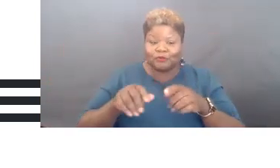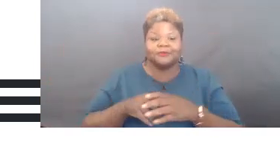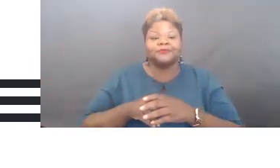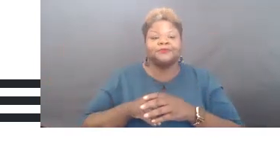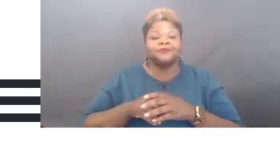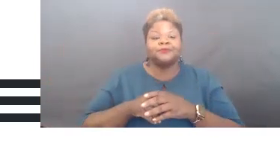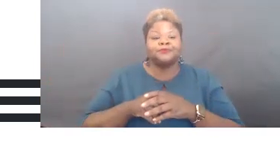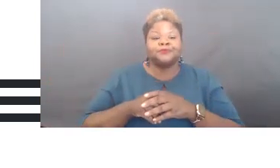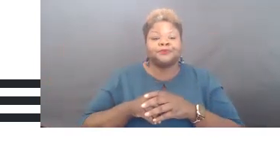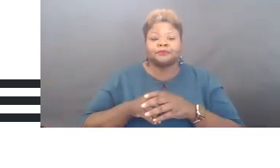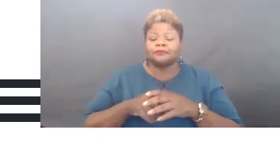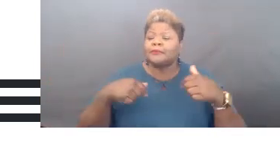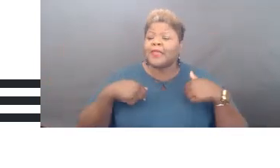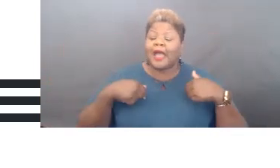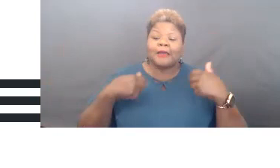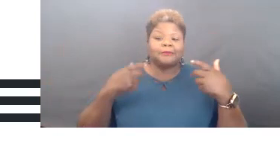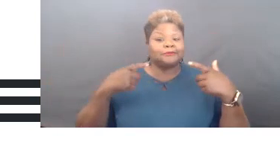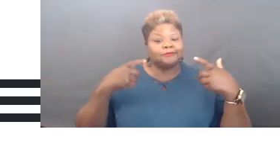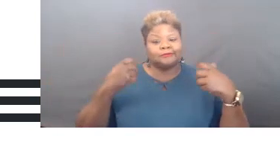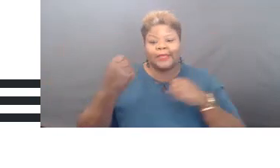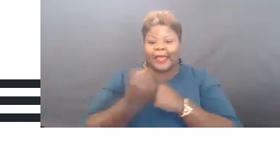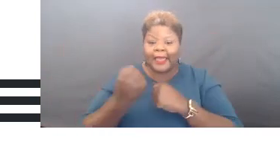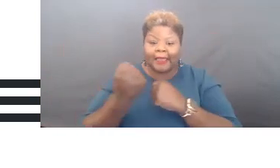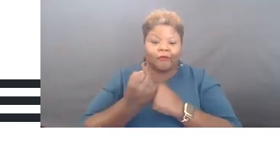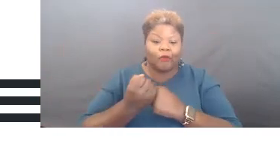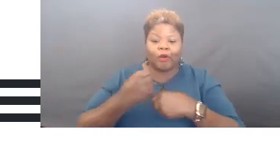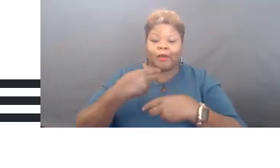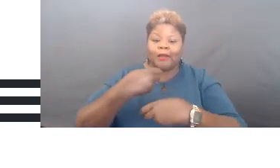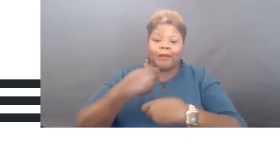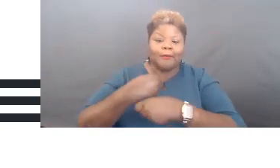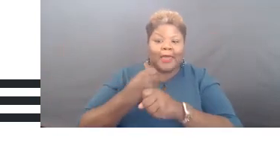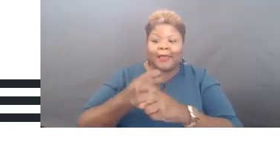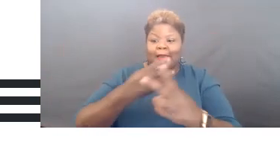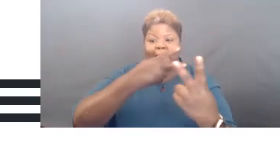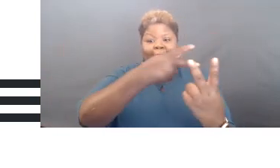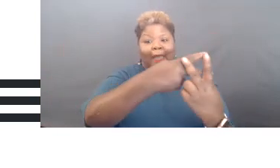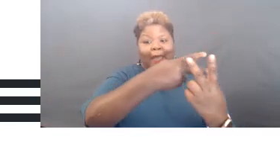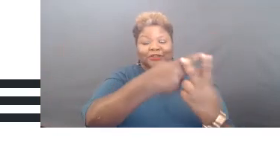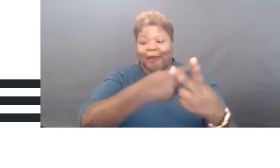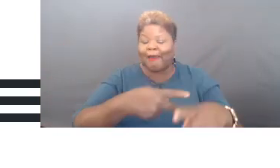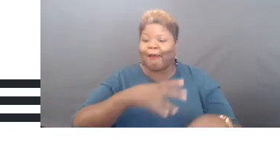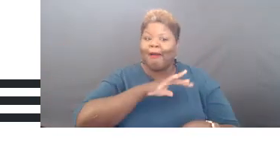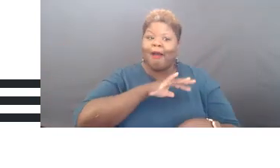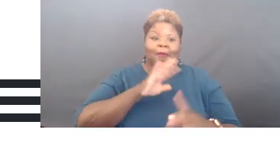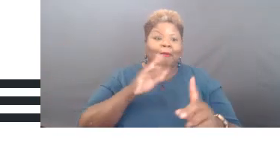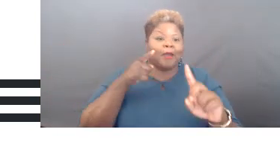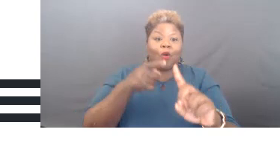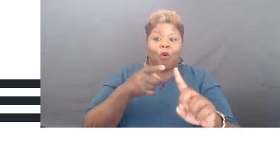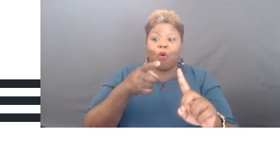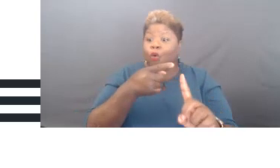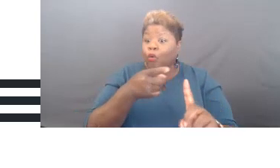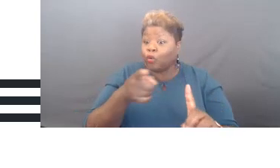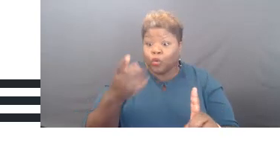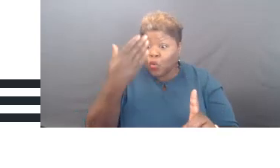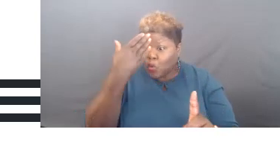So I'm always really game for creating a hashtag. It's kind of like a folder or a bookmark. So for those who don't know what a